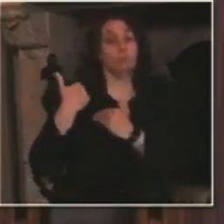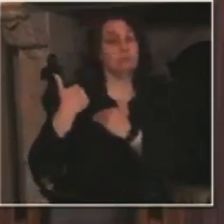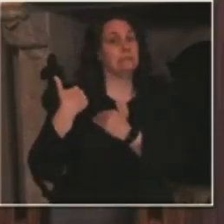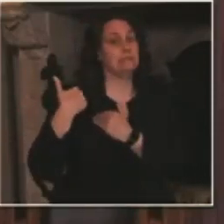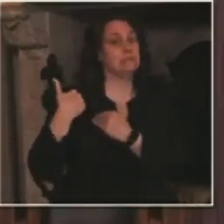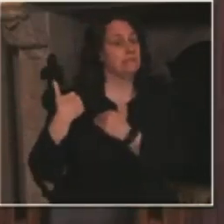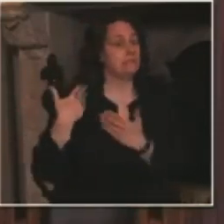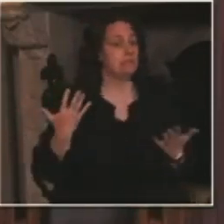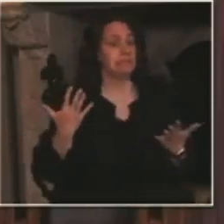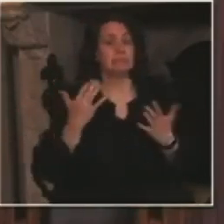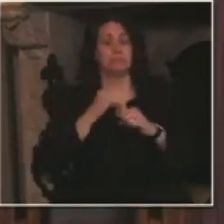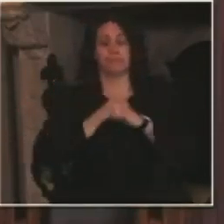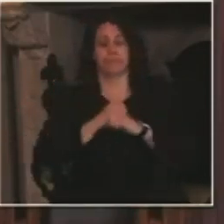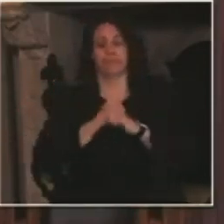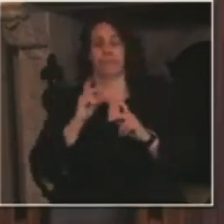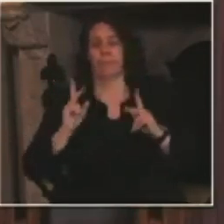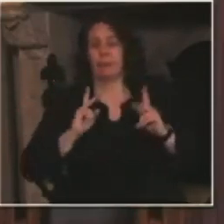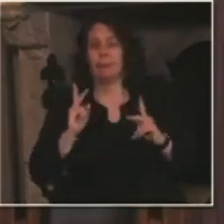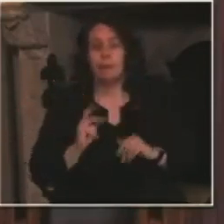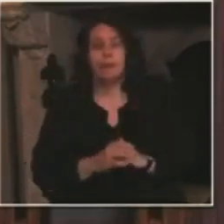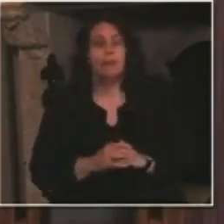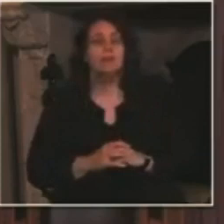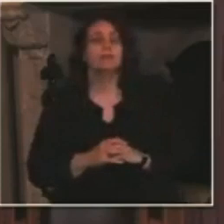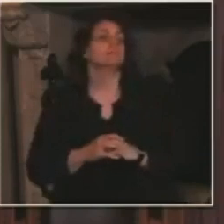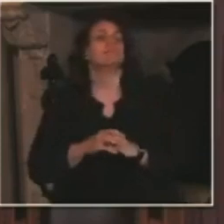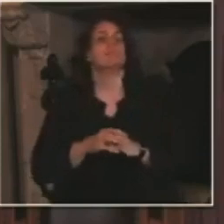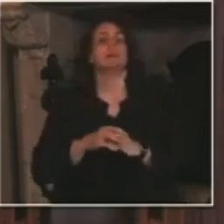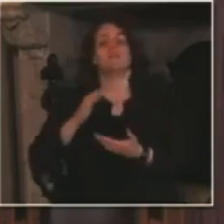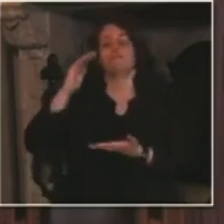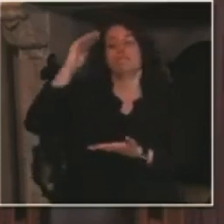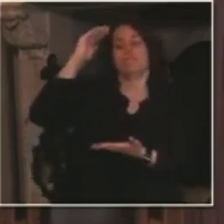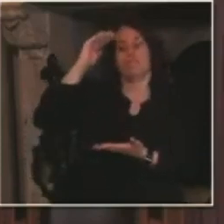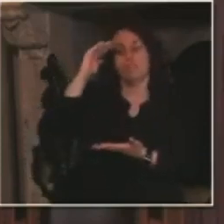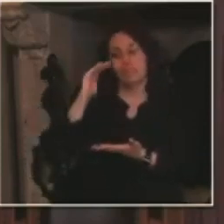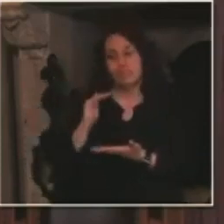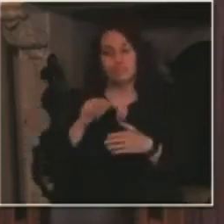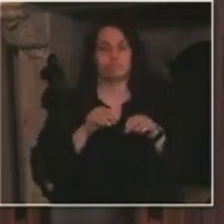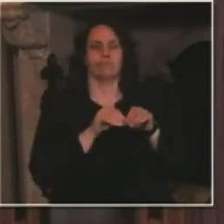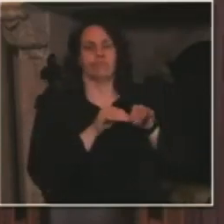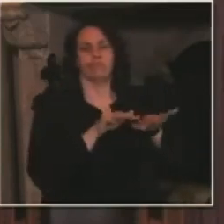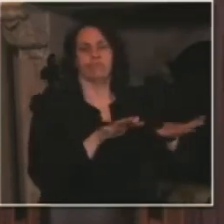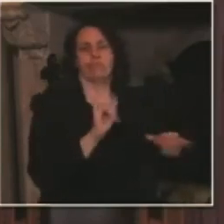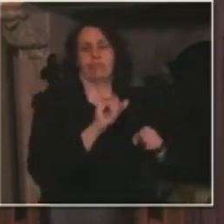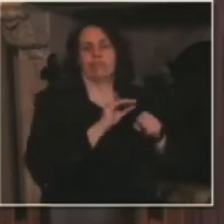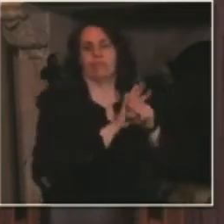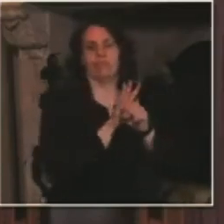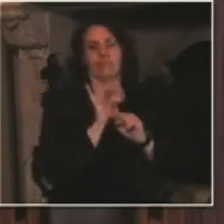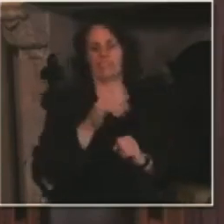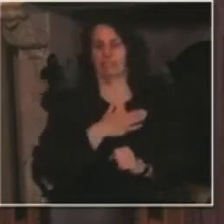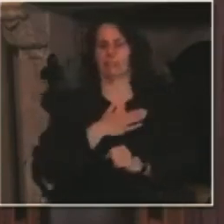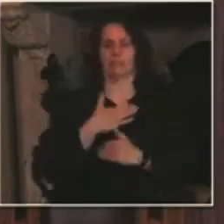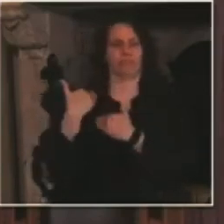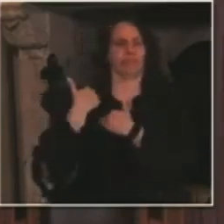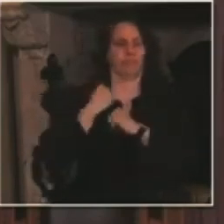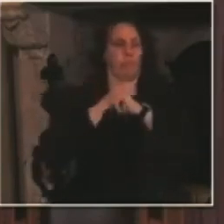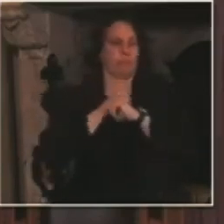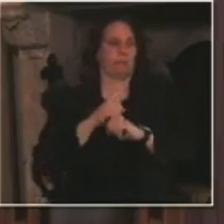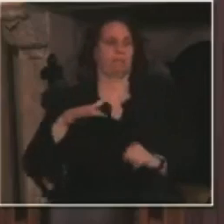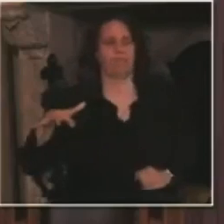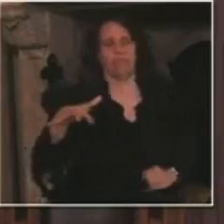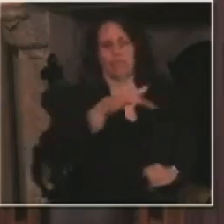the transmission of the disease. And there are just some things that are very difficult to minimize when you have thousands of